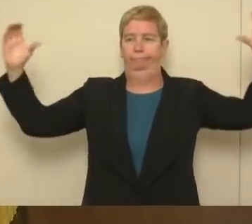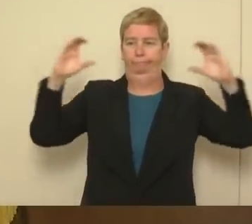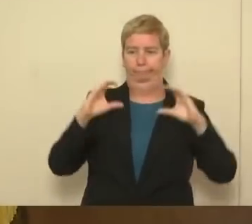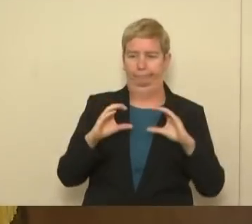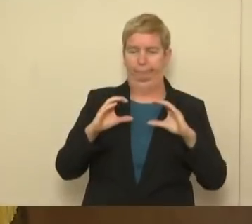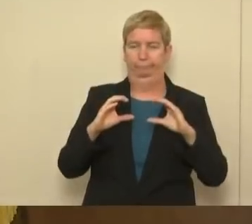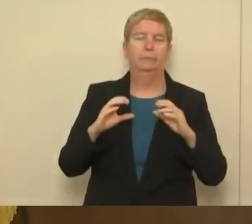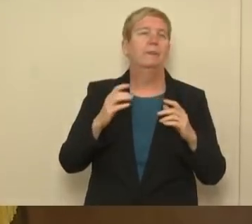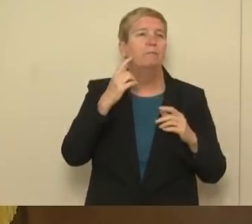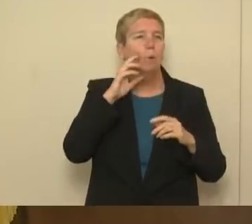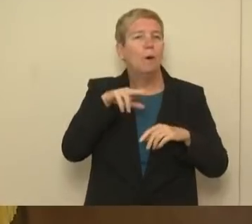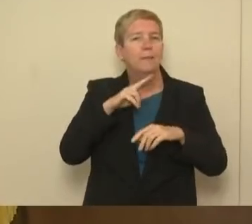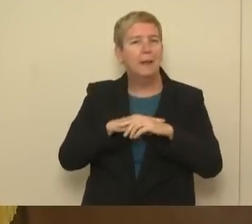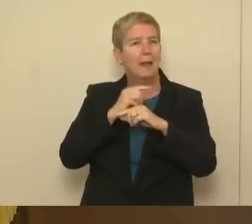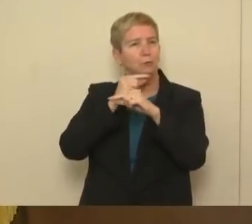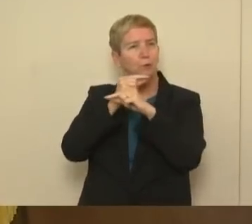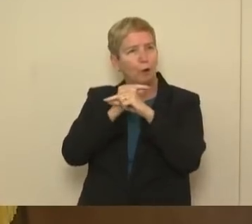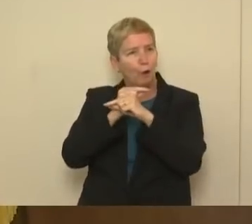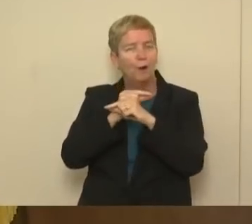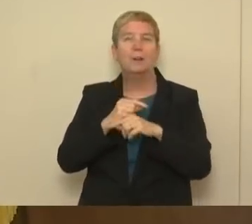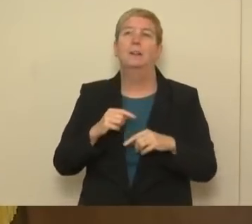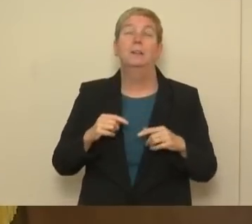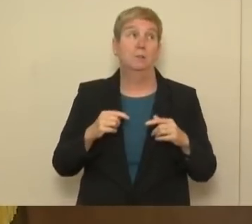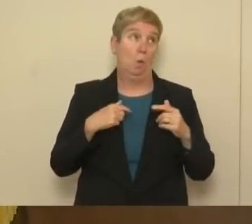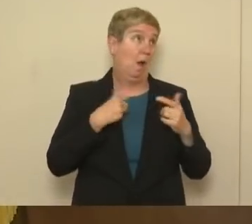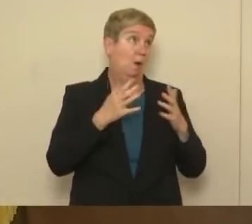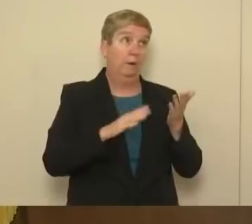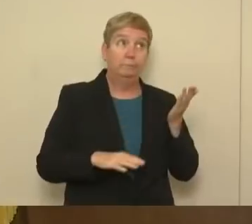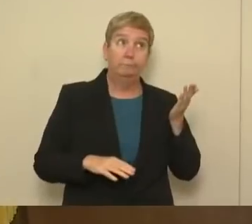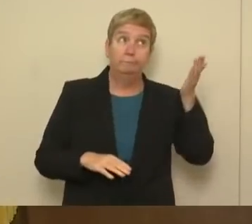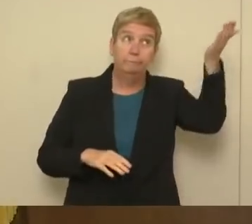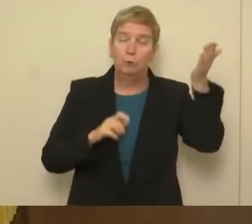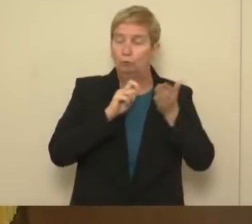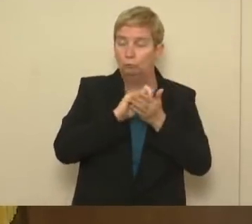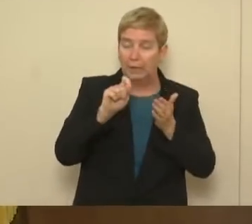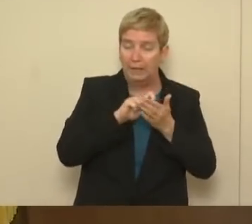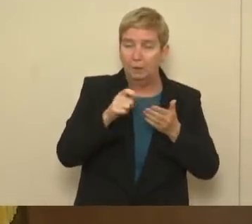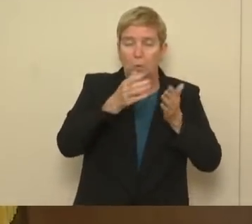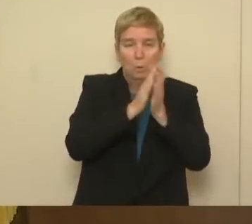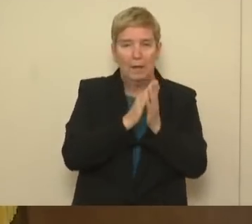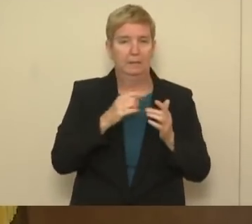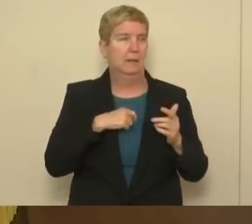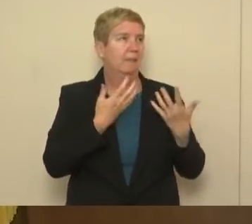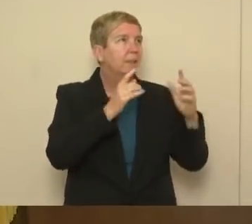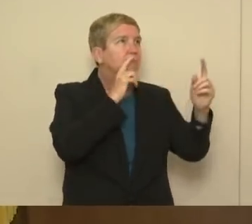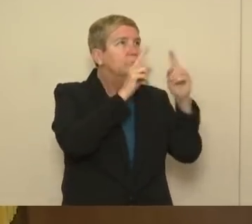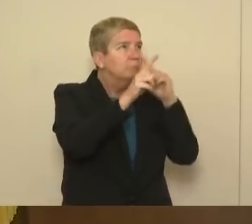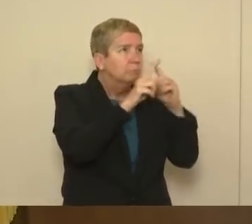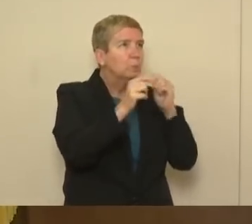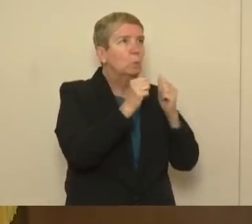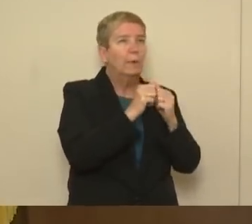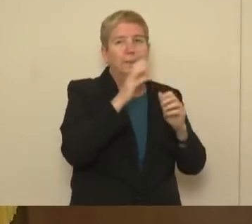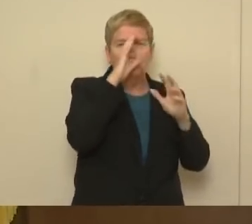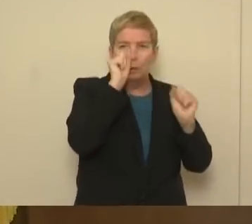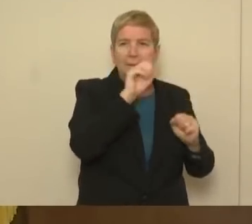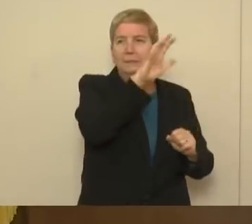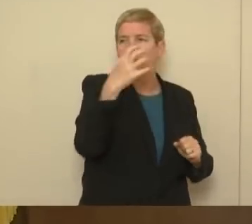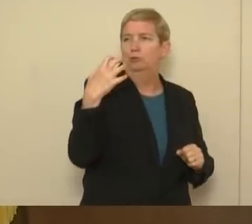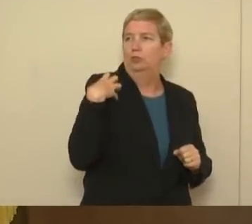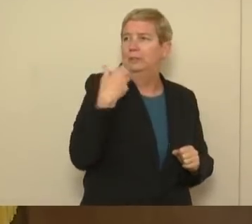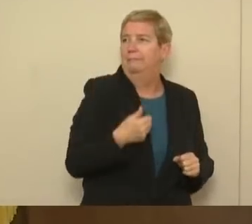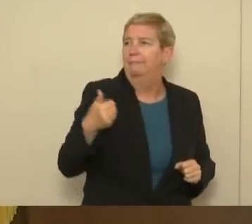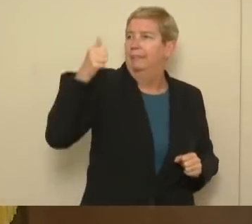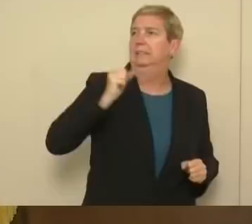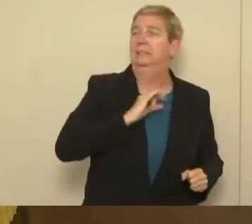Guard under Title 32. So they've got our written request, but I had a conversation with the Chief of Staff of the President yesterday and